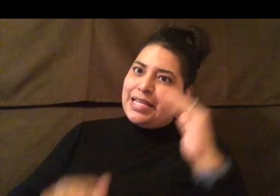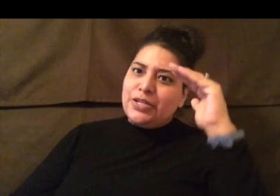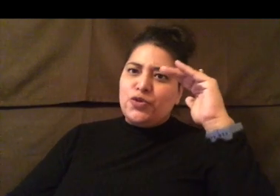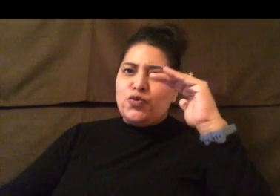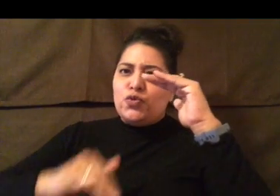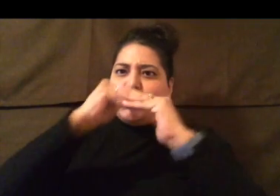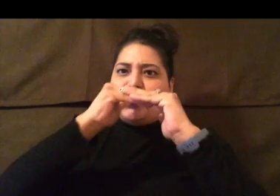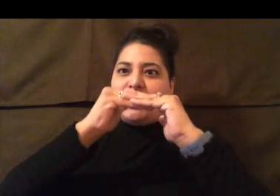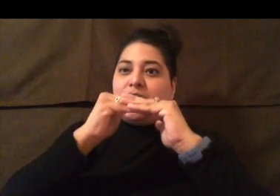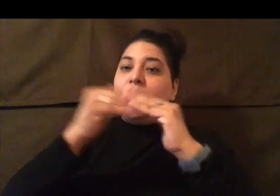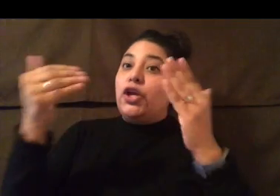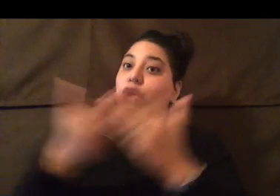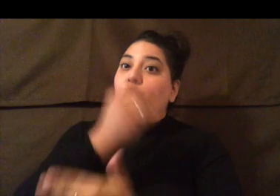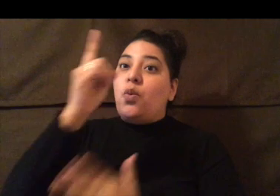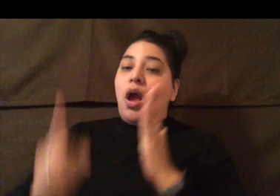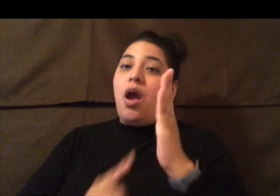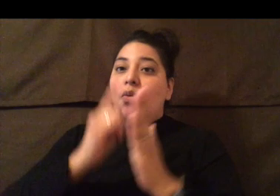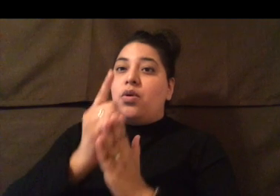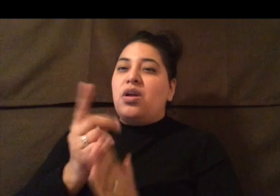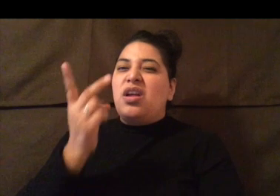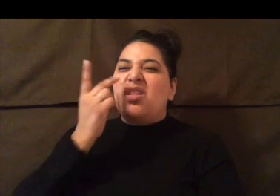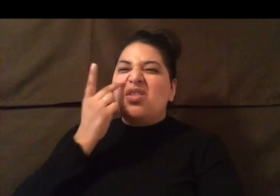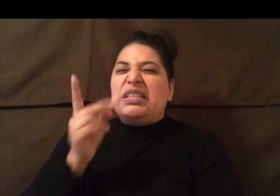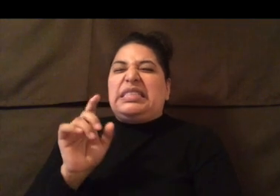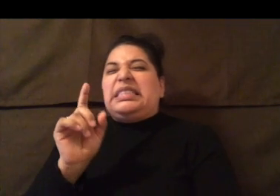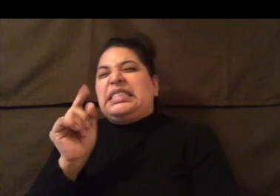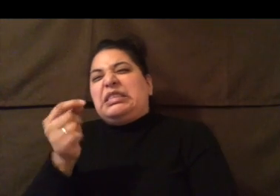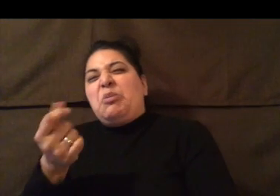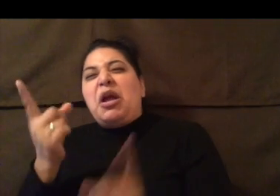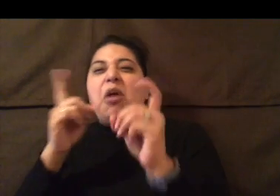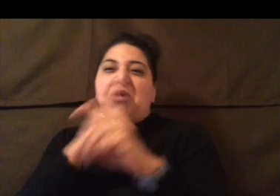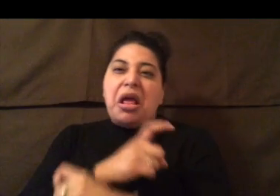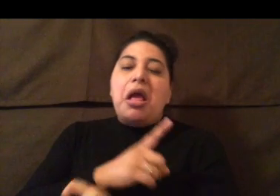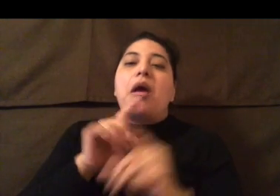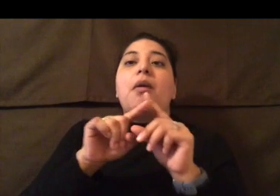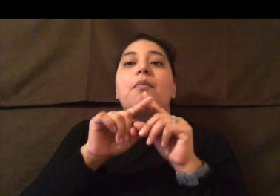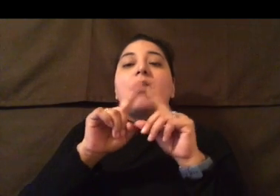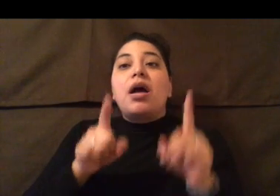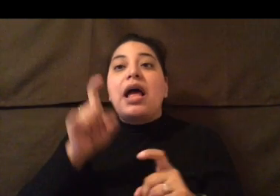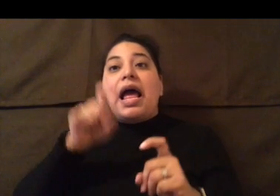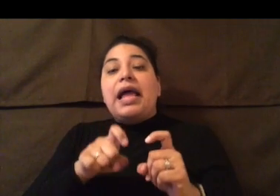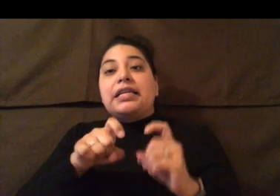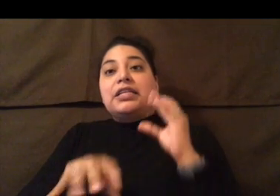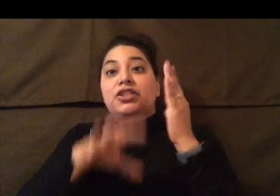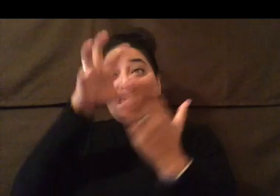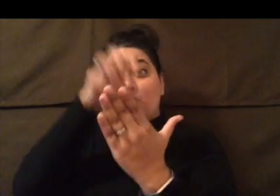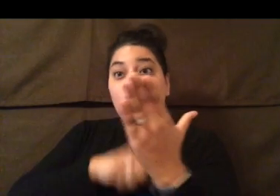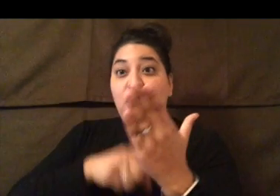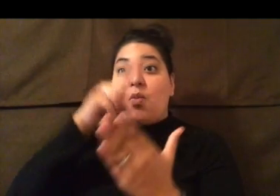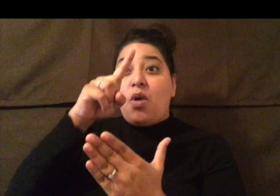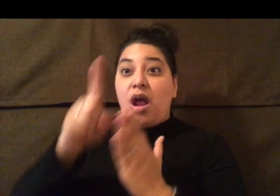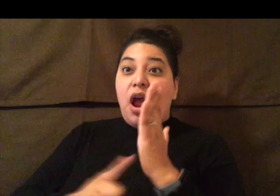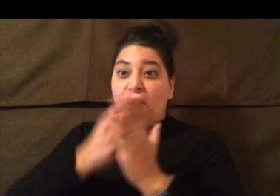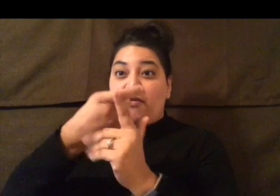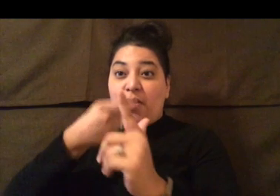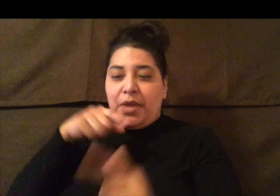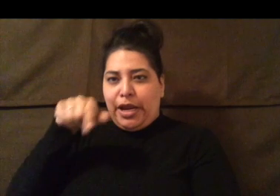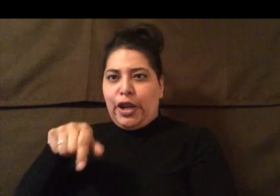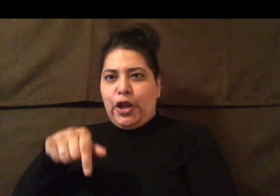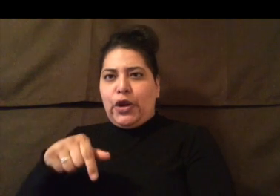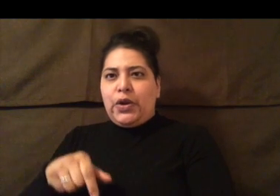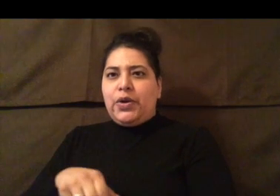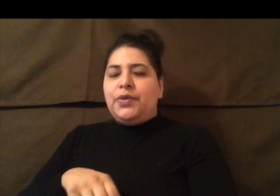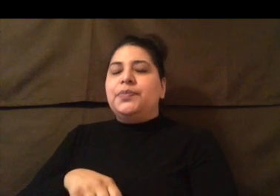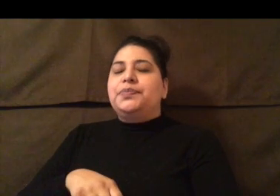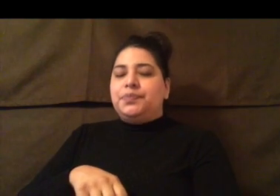that's a new hour. Okay, so this is going to look a little tricky. So we have to take out the hour from here. So let's